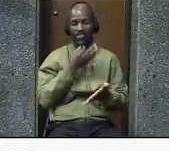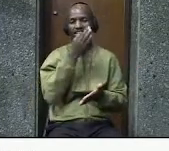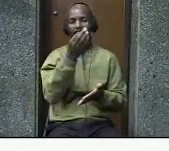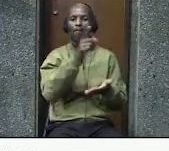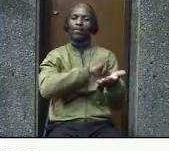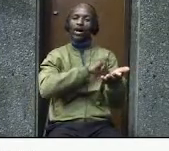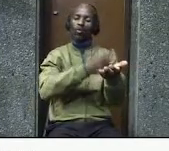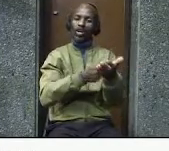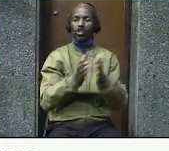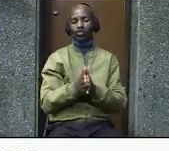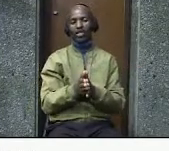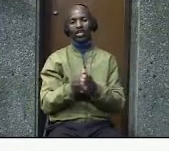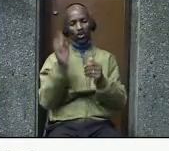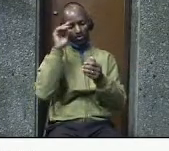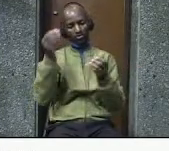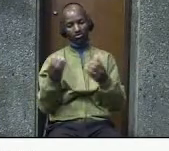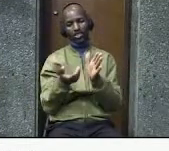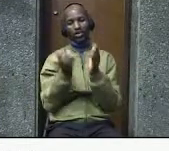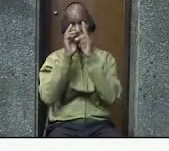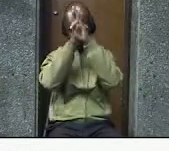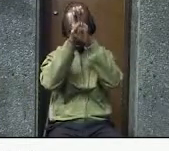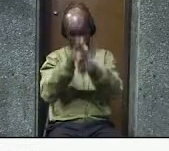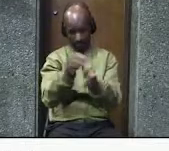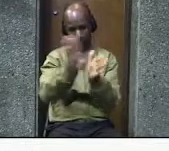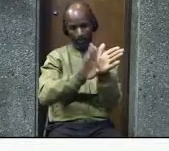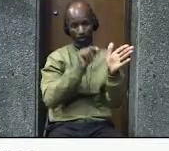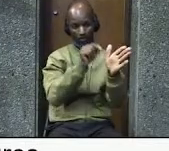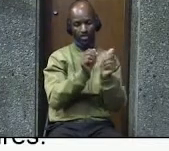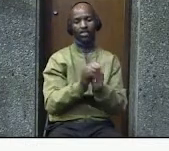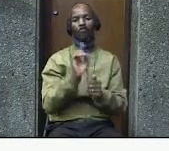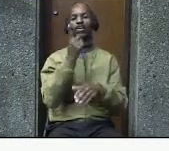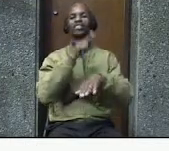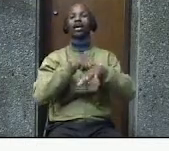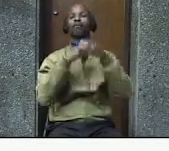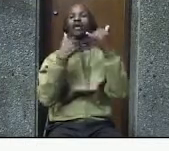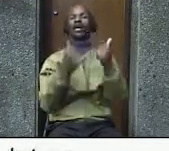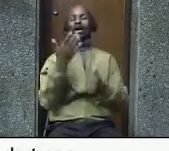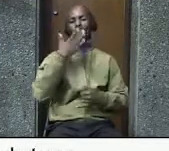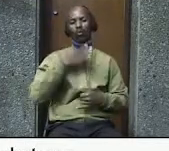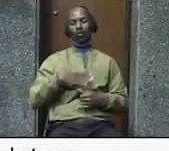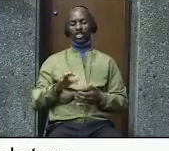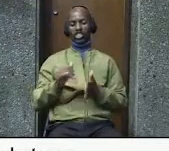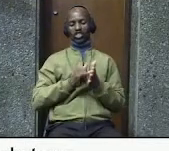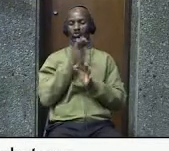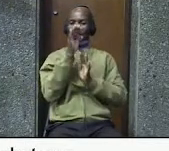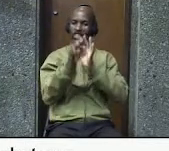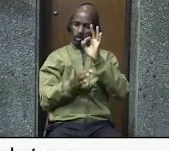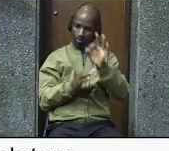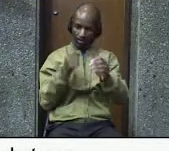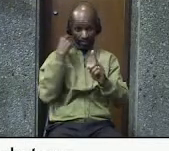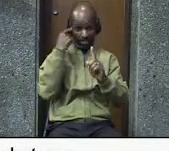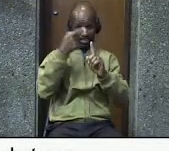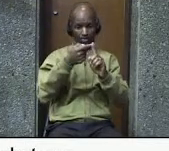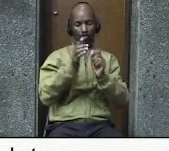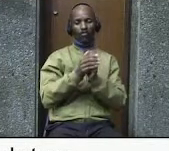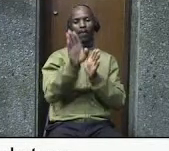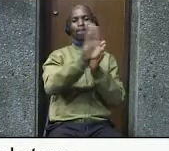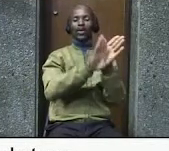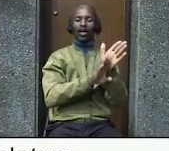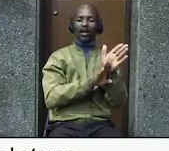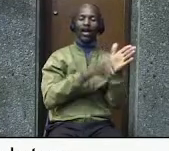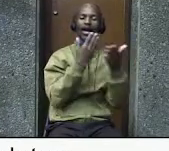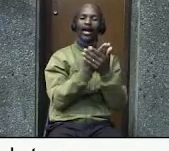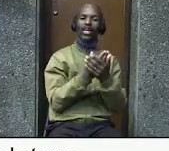to actually be considering this bill in the first place. And then I wanted to just highlight the types of bills and also